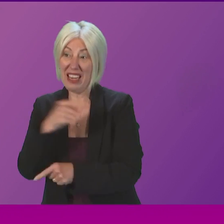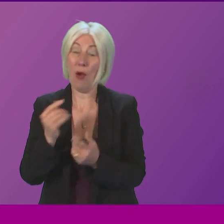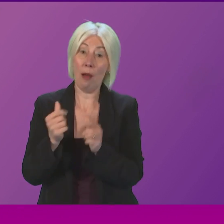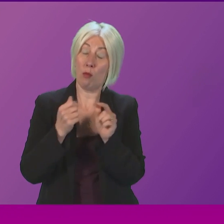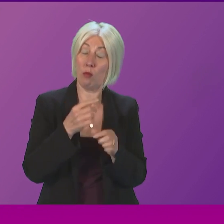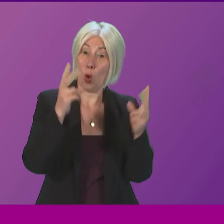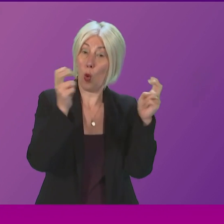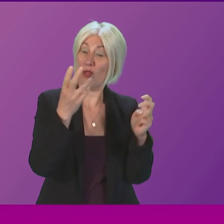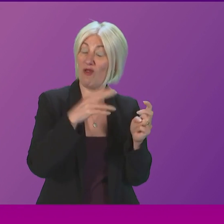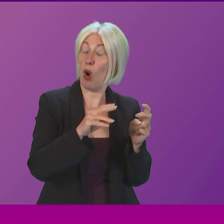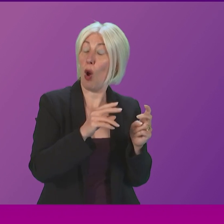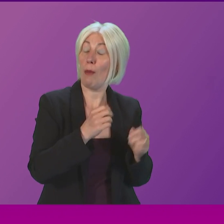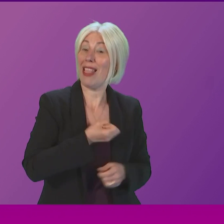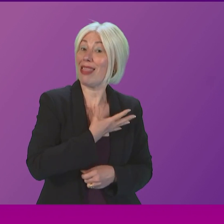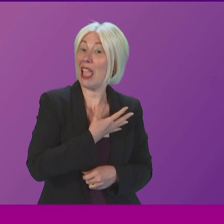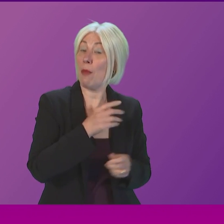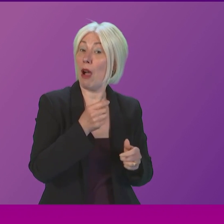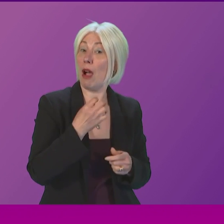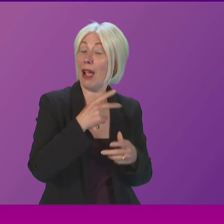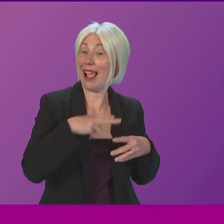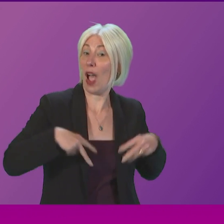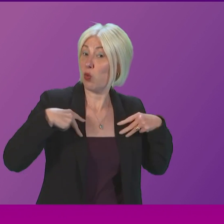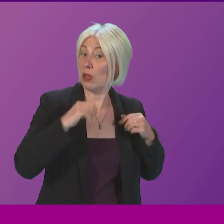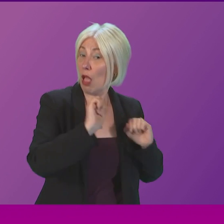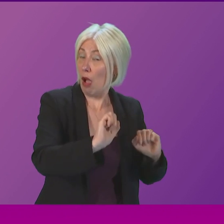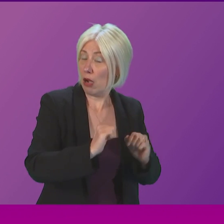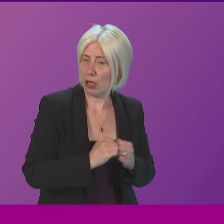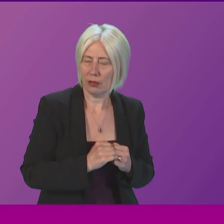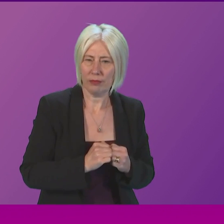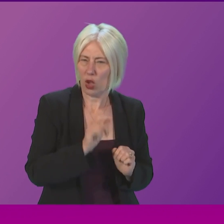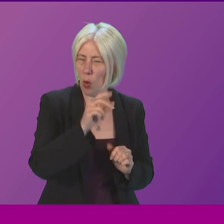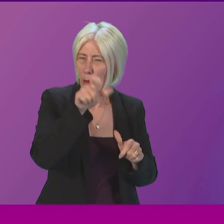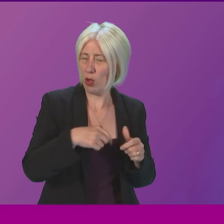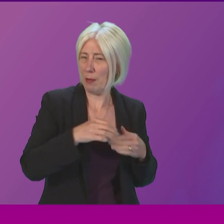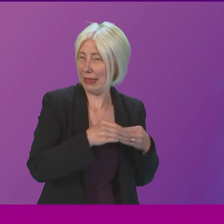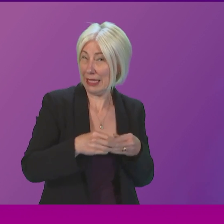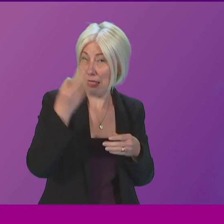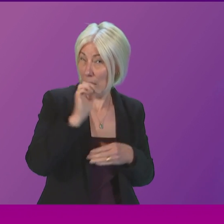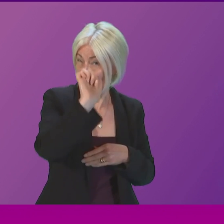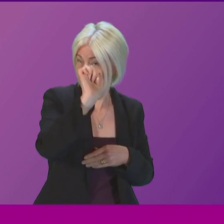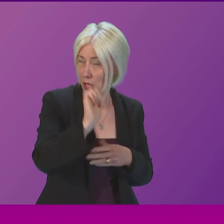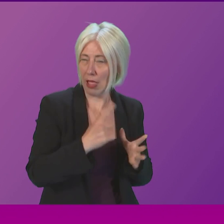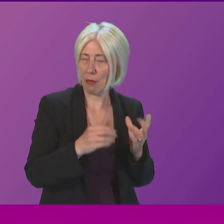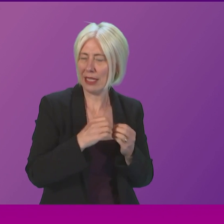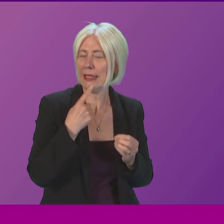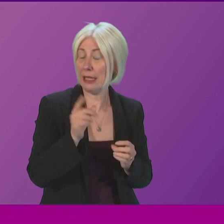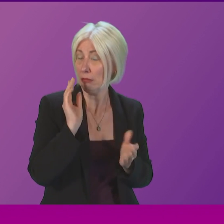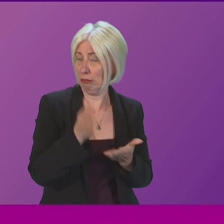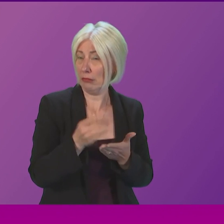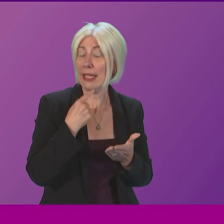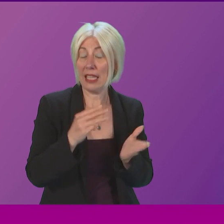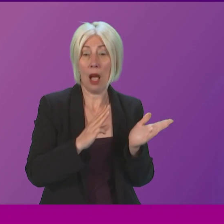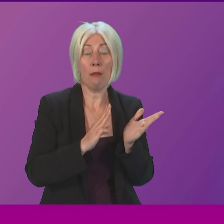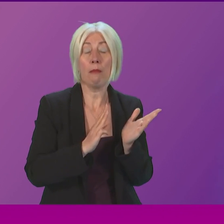councillor, for goodness sake. So why doesn't Anna Sauer listen to what Barney Crockett had to say? He said, and I'm quoting directly,